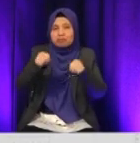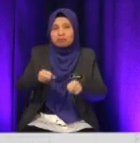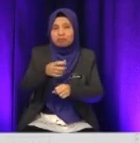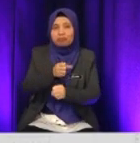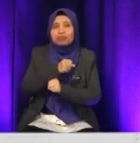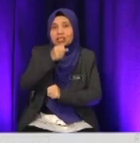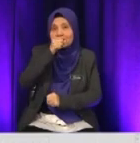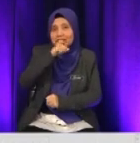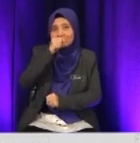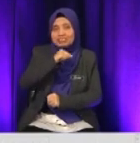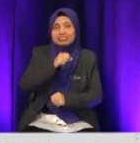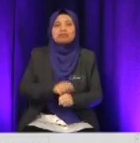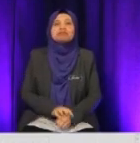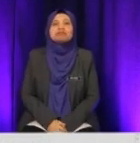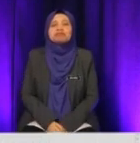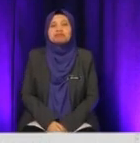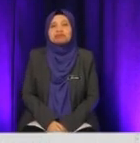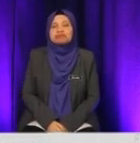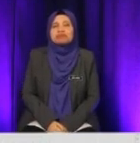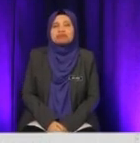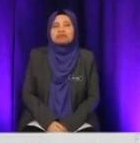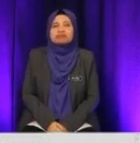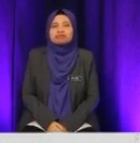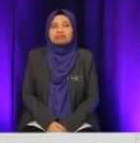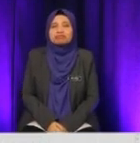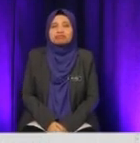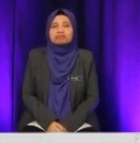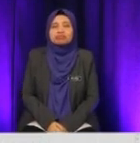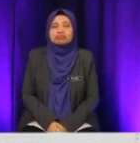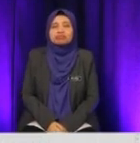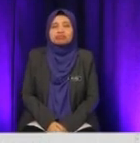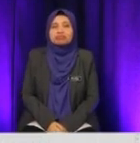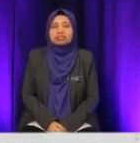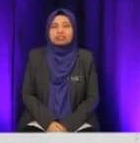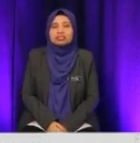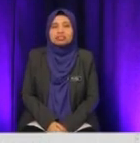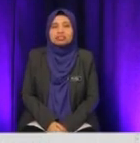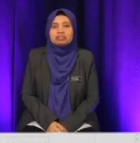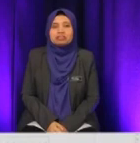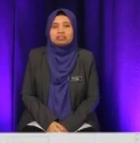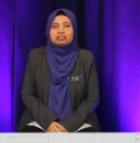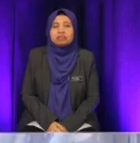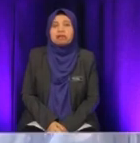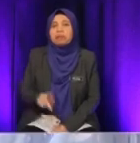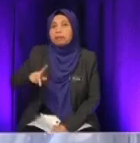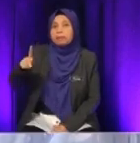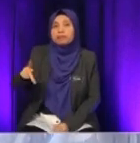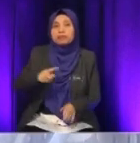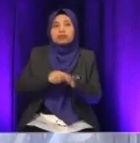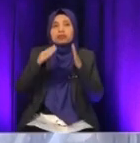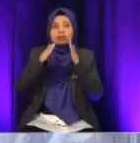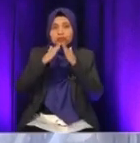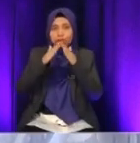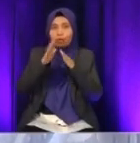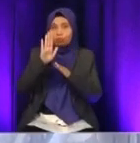me a lot. I'm getting an ice cream voucher. But we can discuss it later. Right, okay. With that, people at home, sit